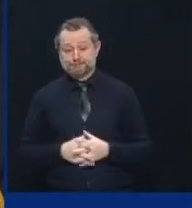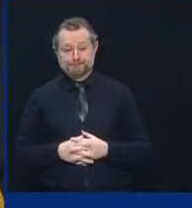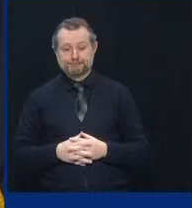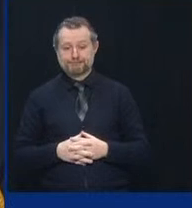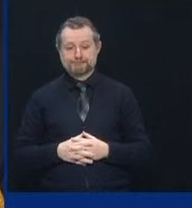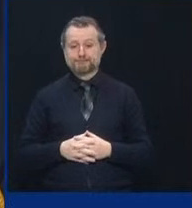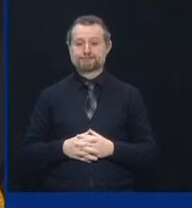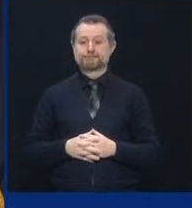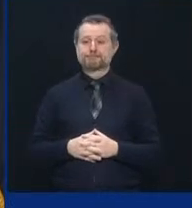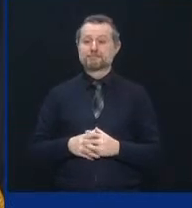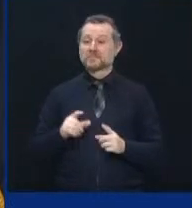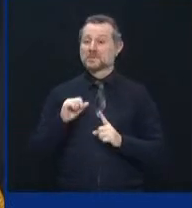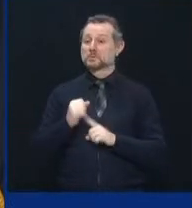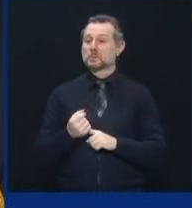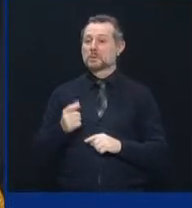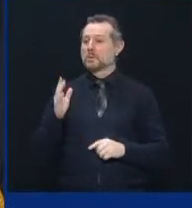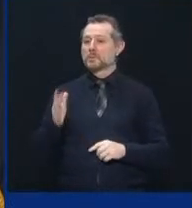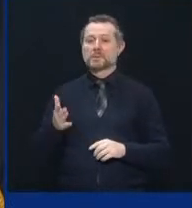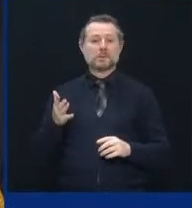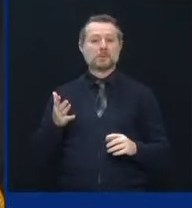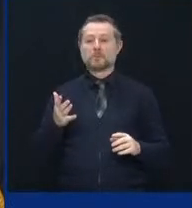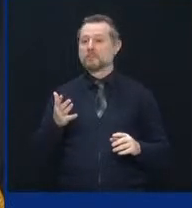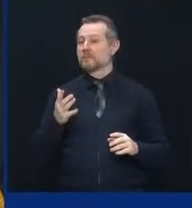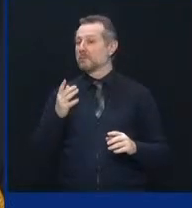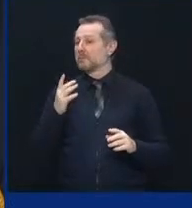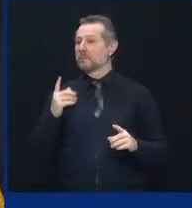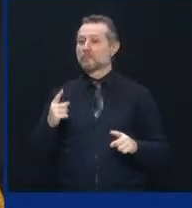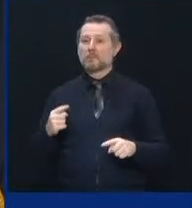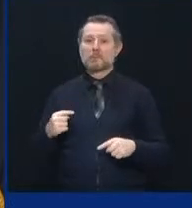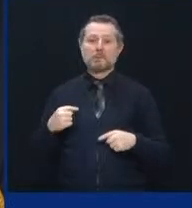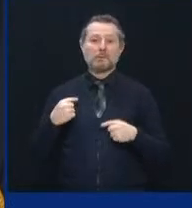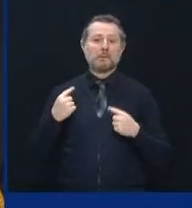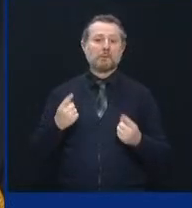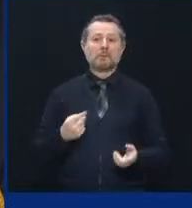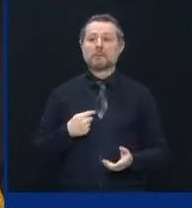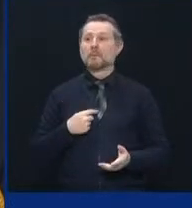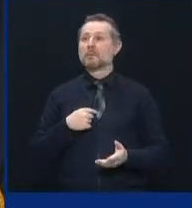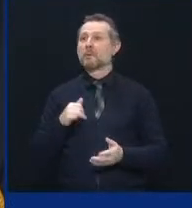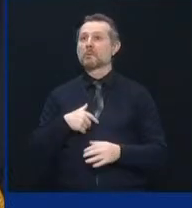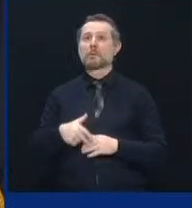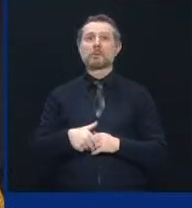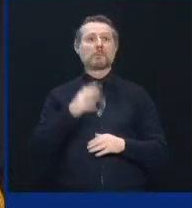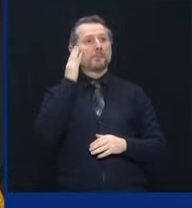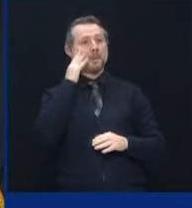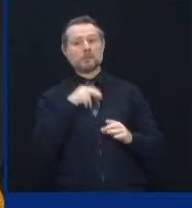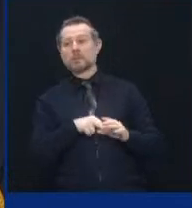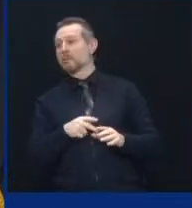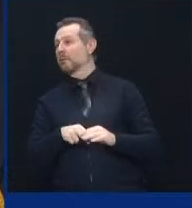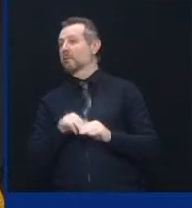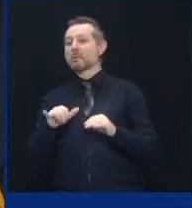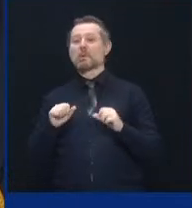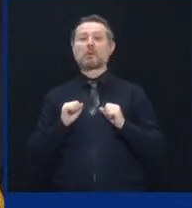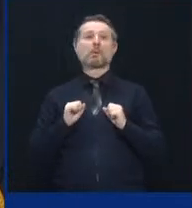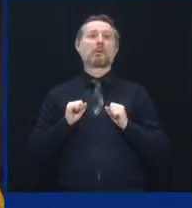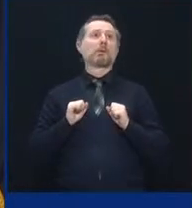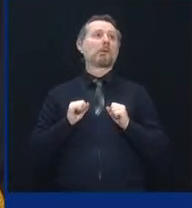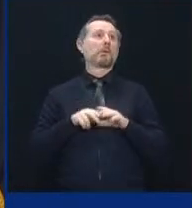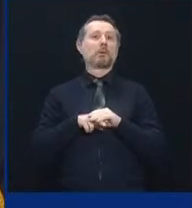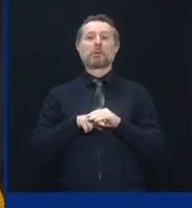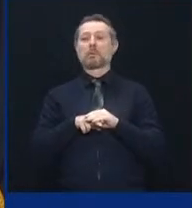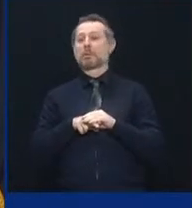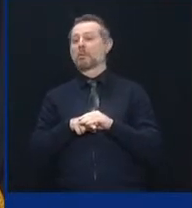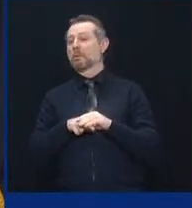bed, ever. Stay at home and stay in bed. There is a scenario that says